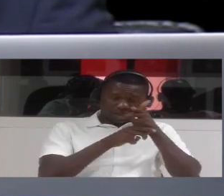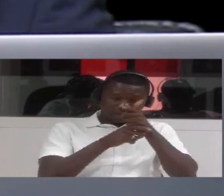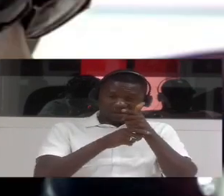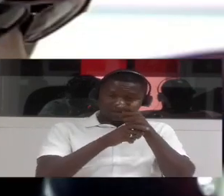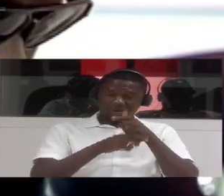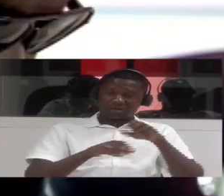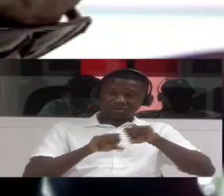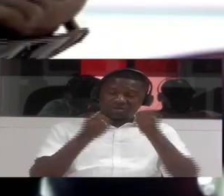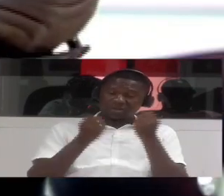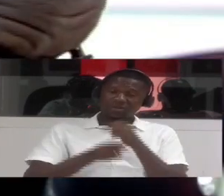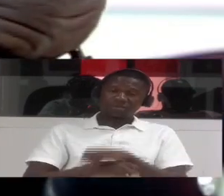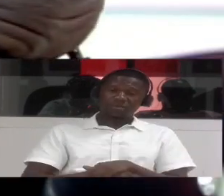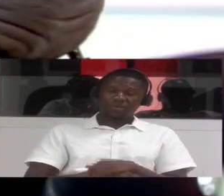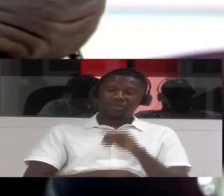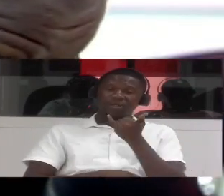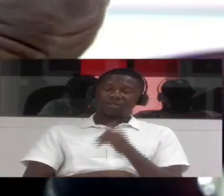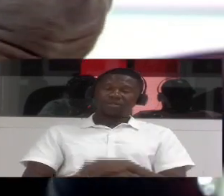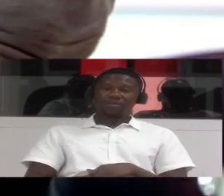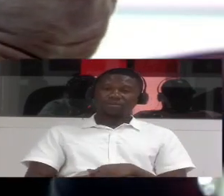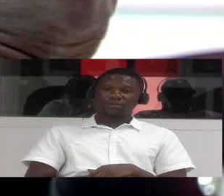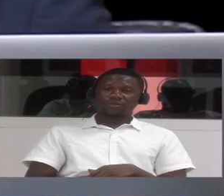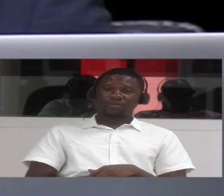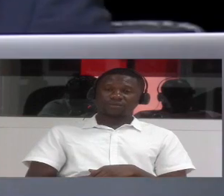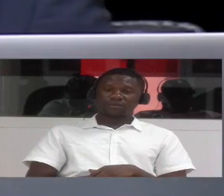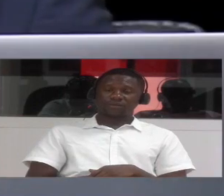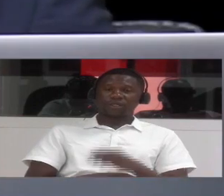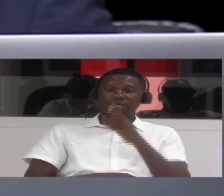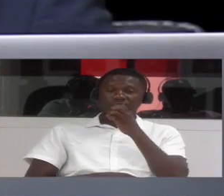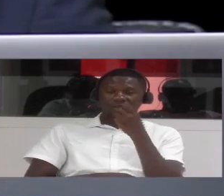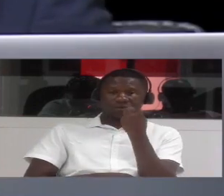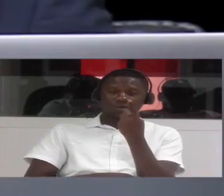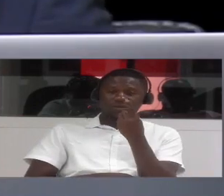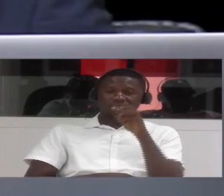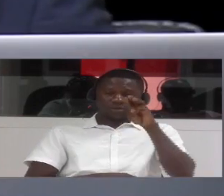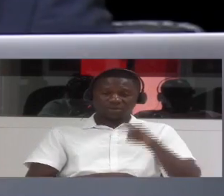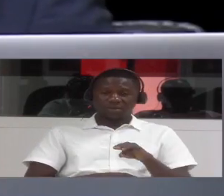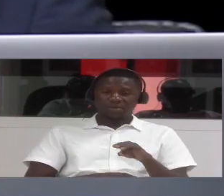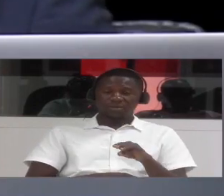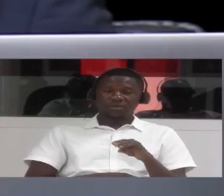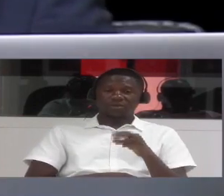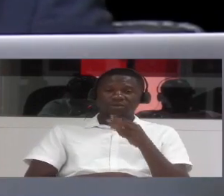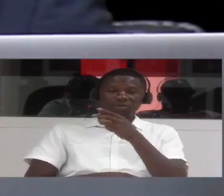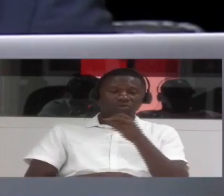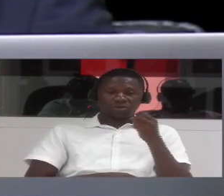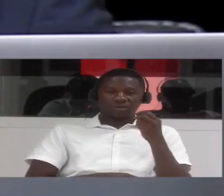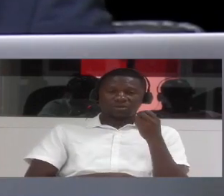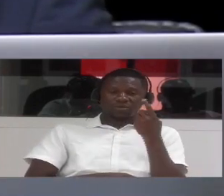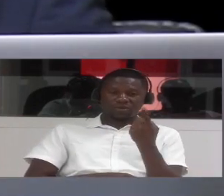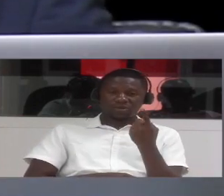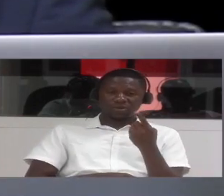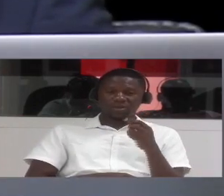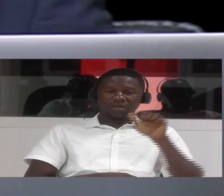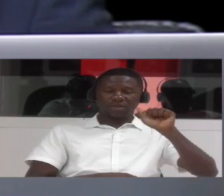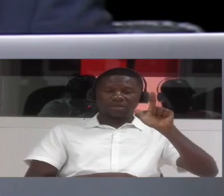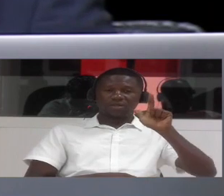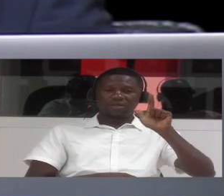Yes. Interesting. 31st March 2001, Alkin Kisanyang